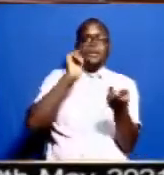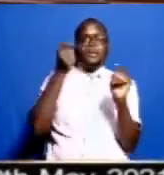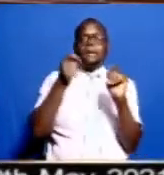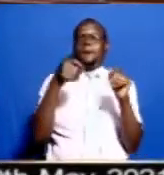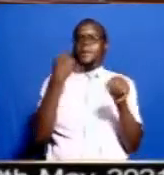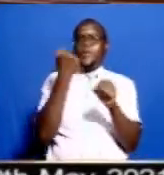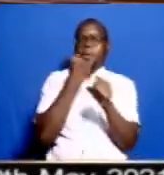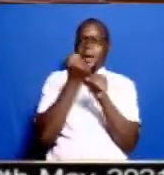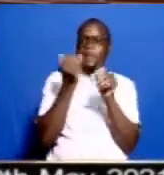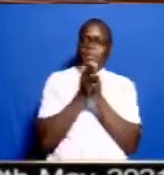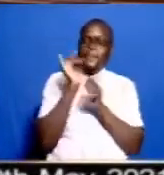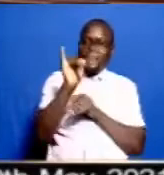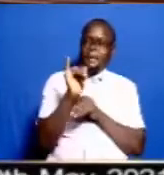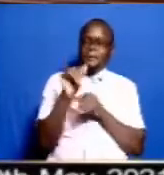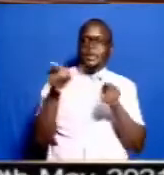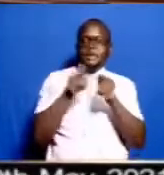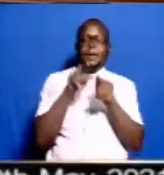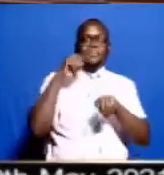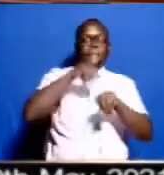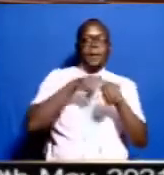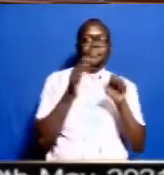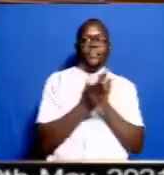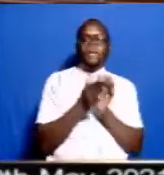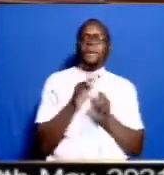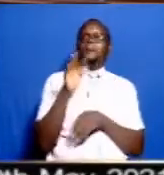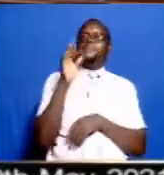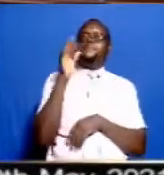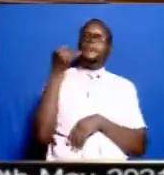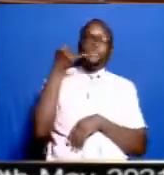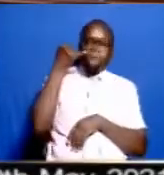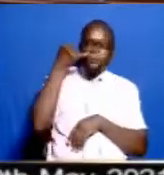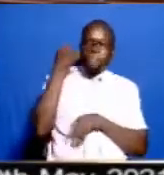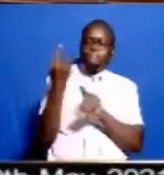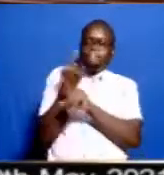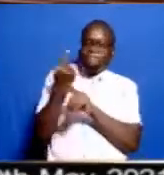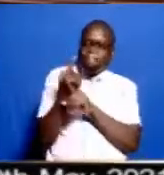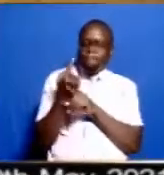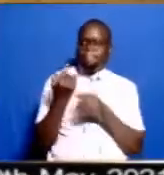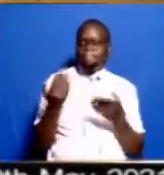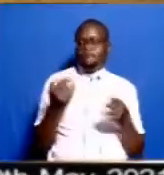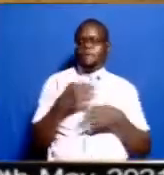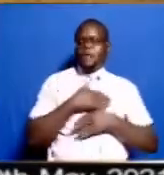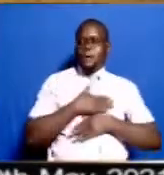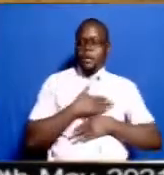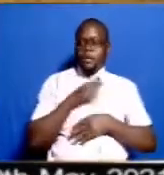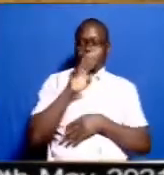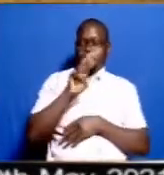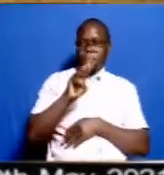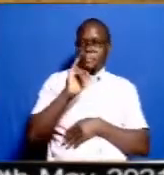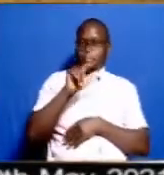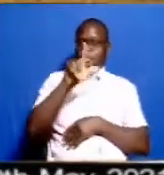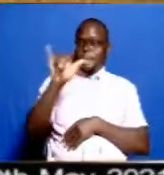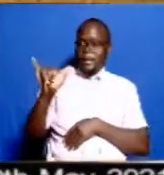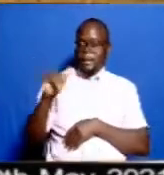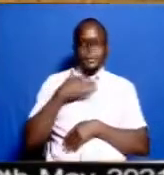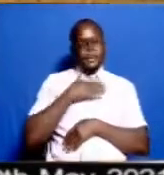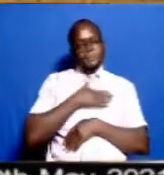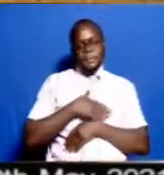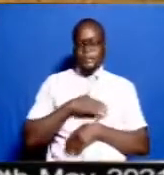we are dealing with it and the one on drugs, Madam Speaker. Honorable Mili, just be